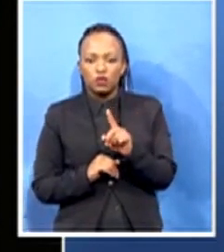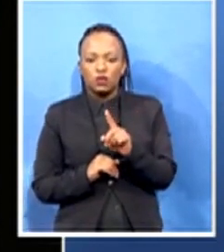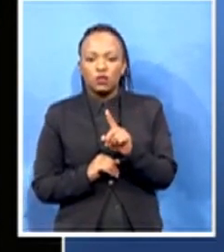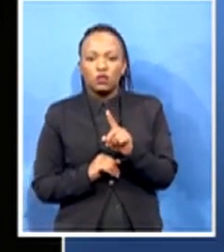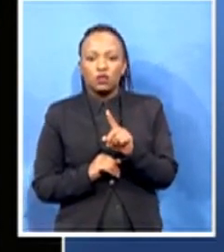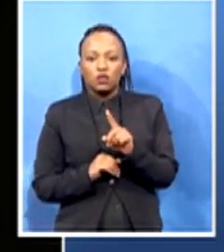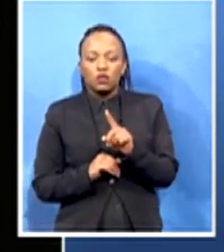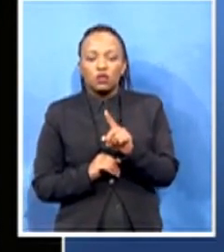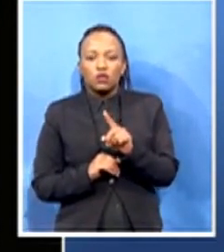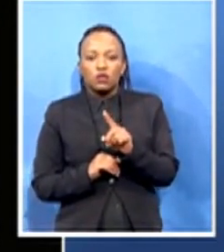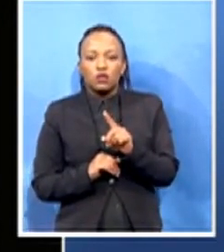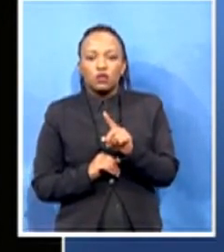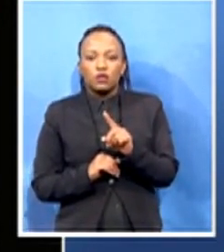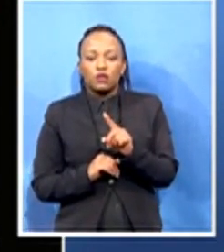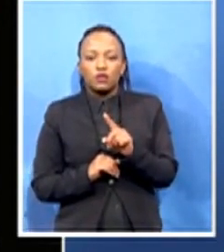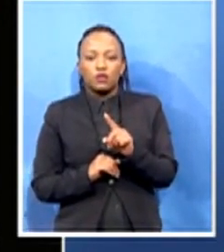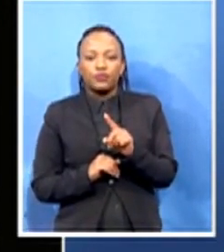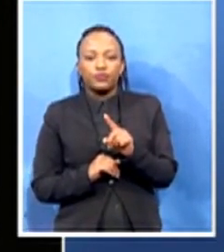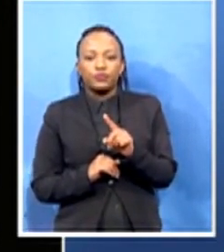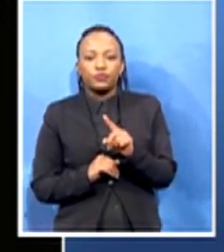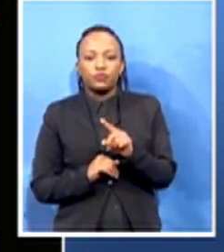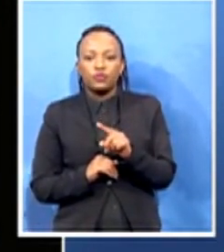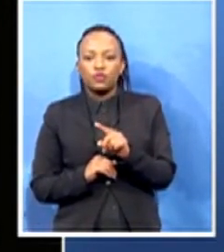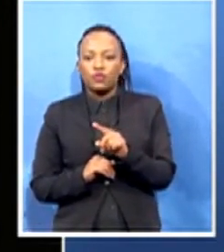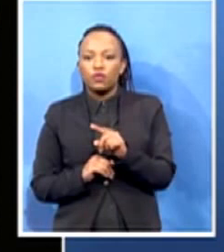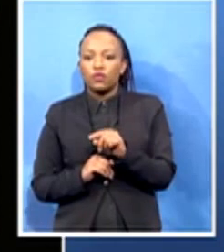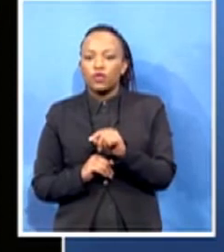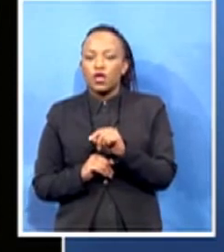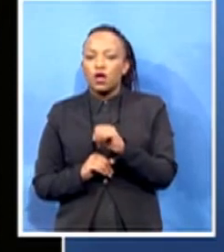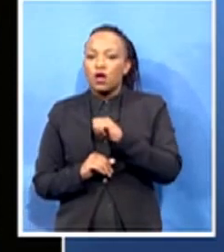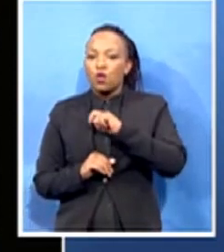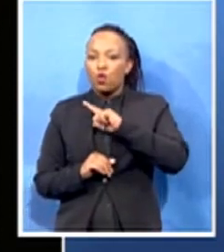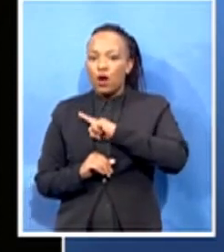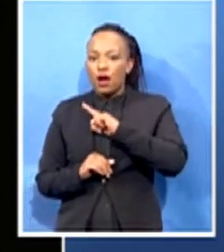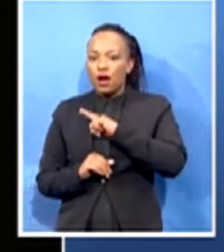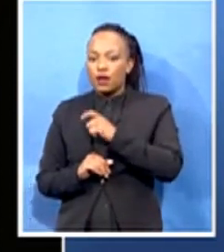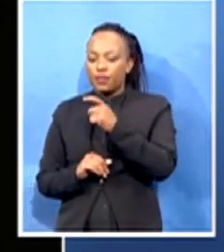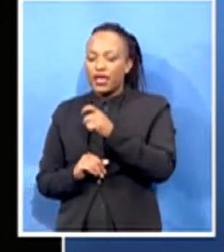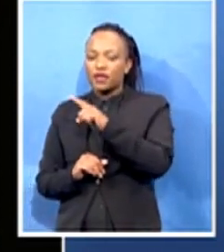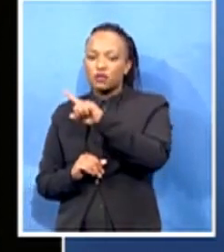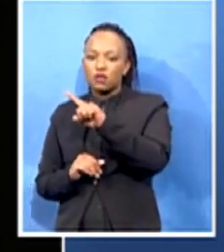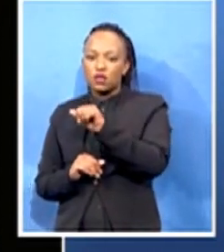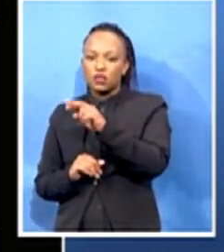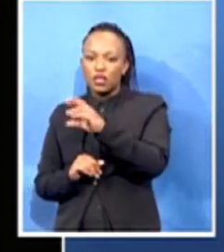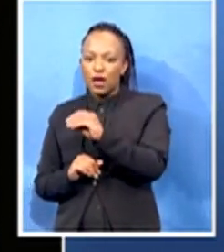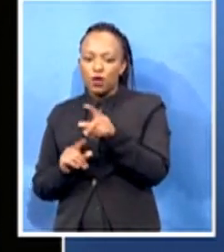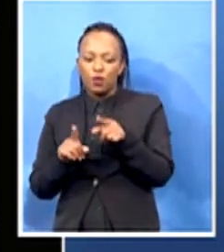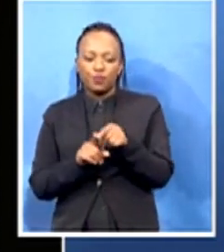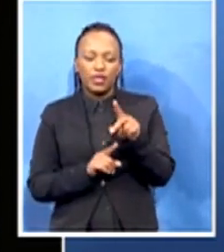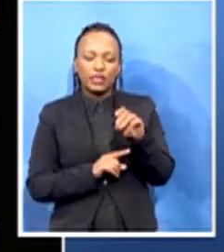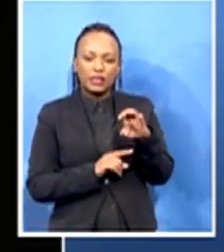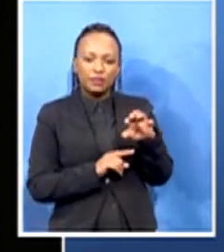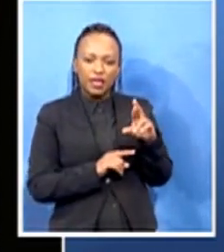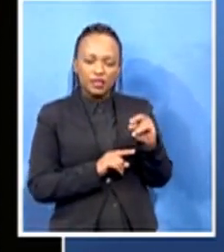why are you not giving Exxaro and DPS the same as what you have done in Petra? I have said